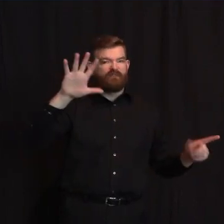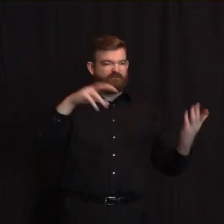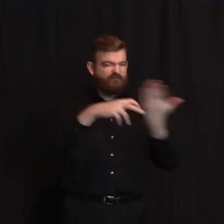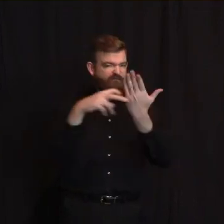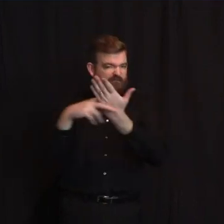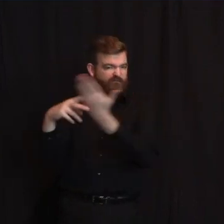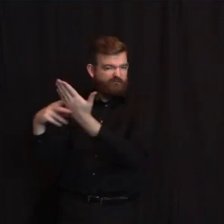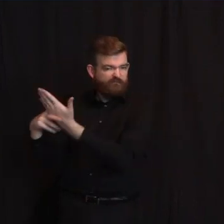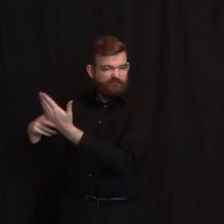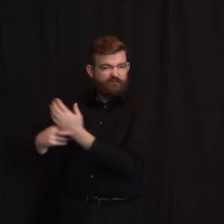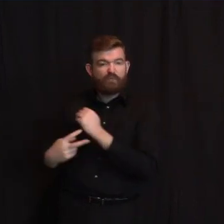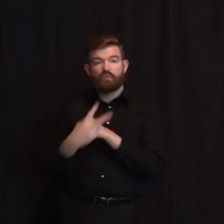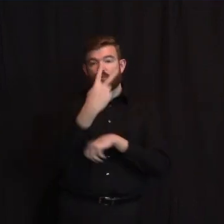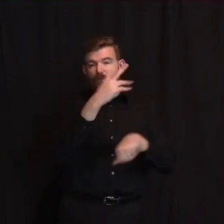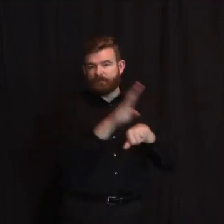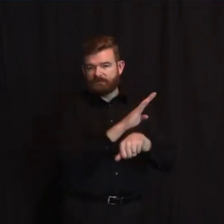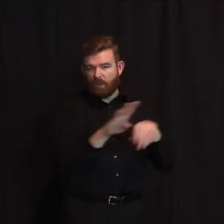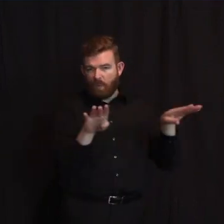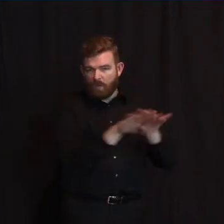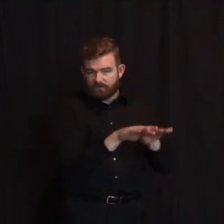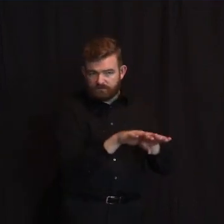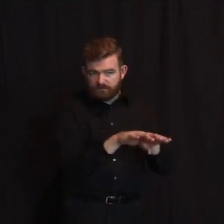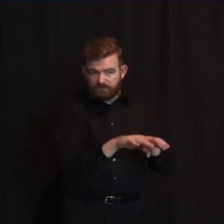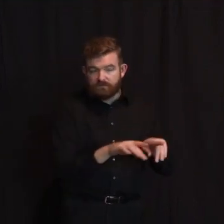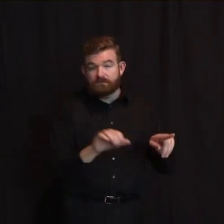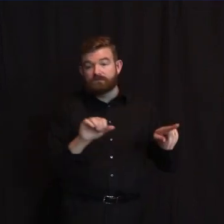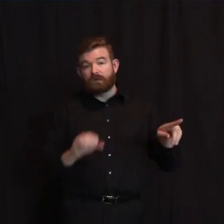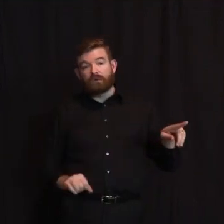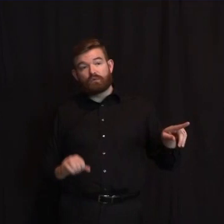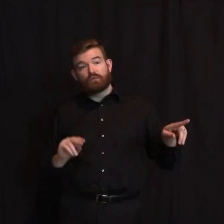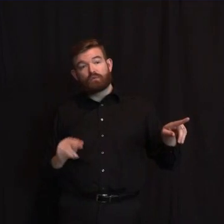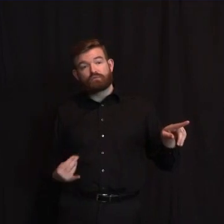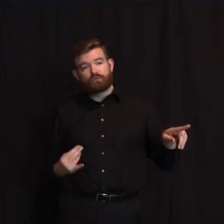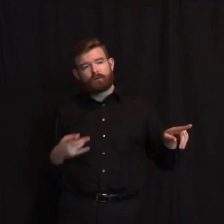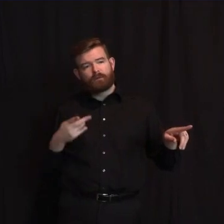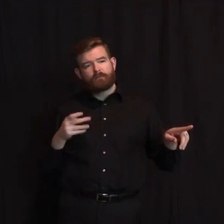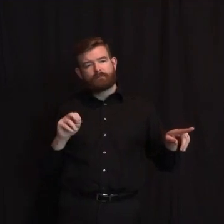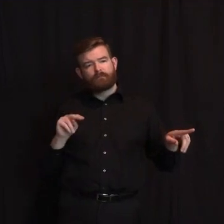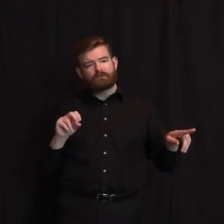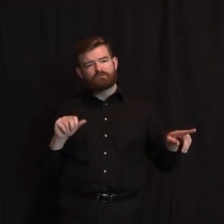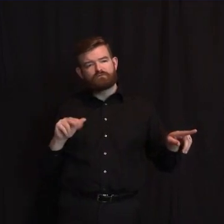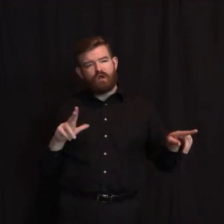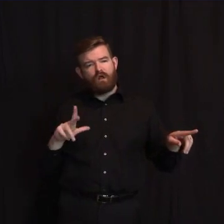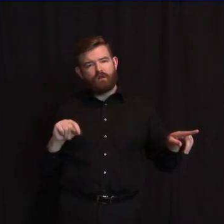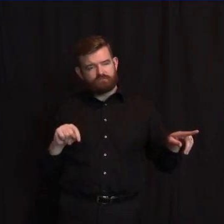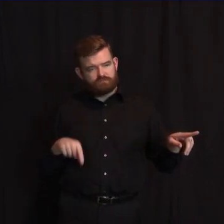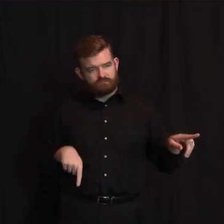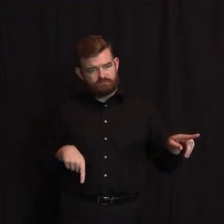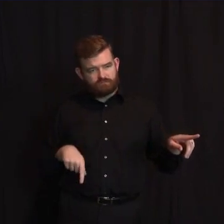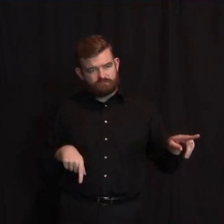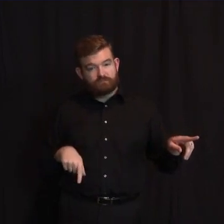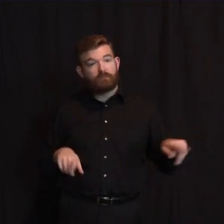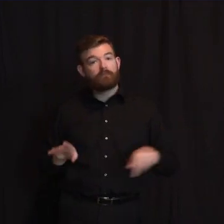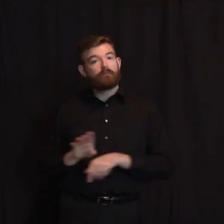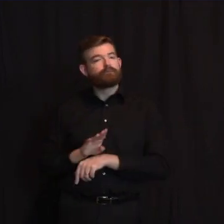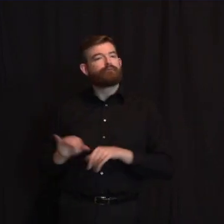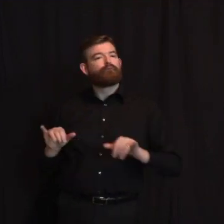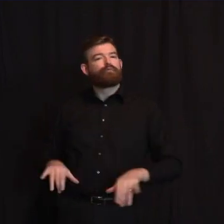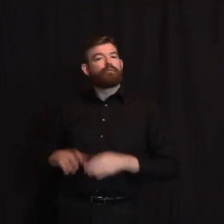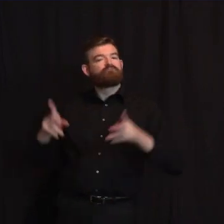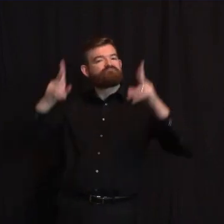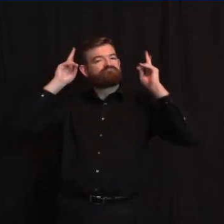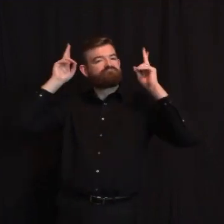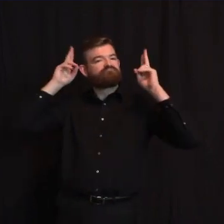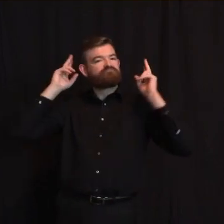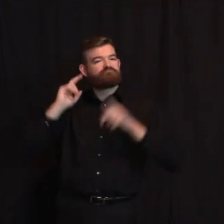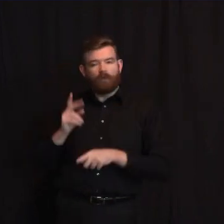businesses. In Pennsauken, an individual was cited for maintaining an open non-essential business, which was a barber shop.